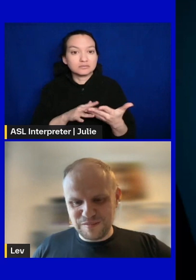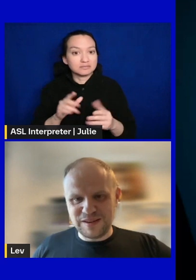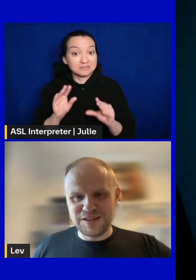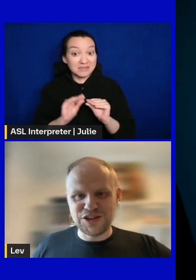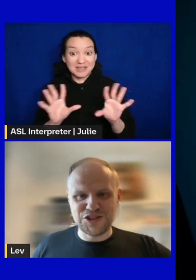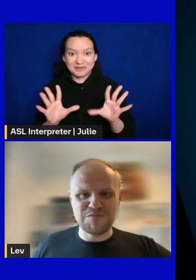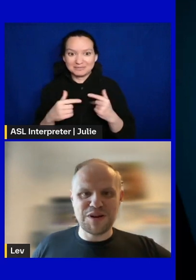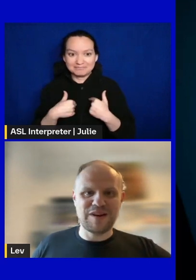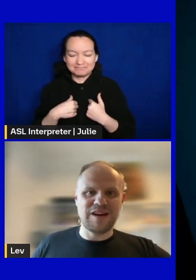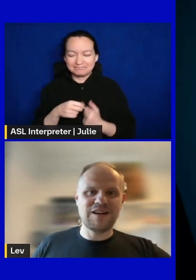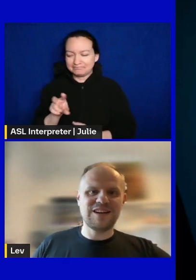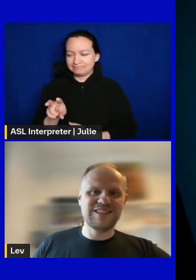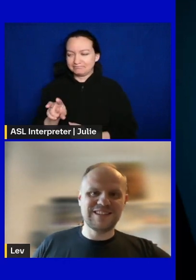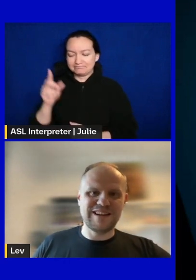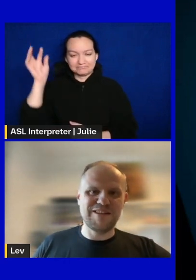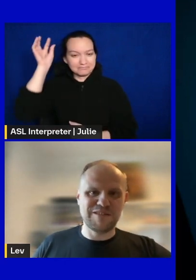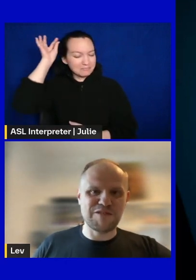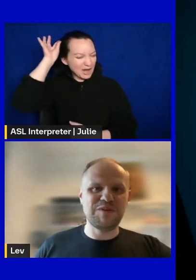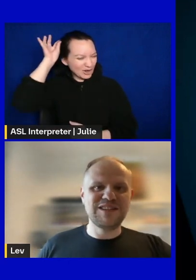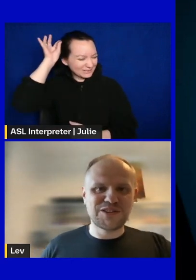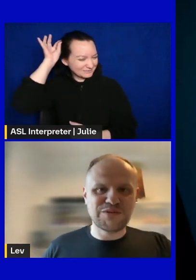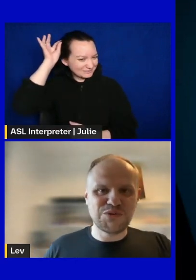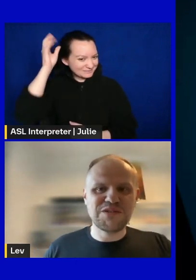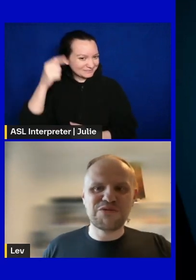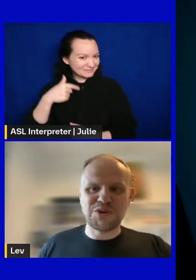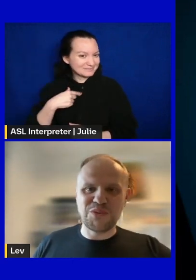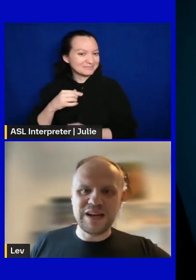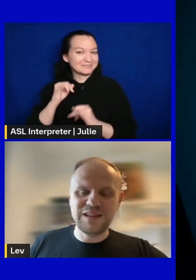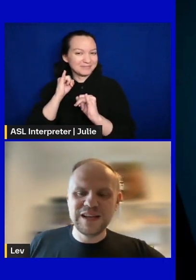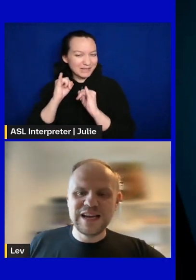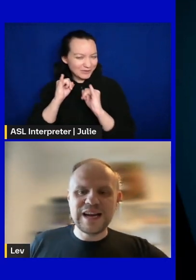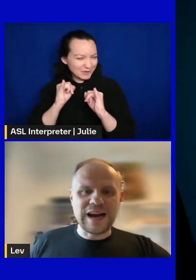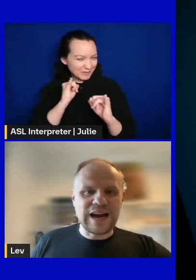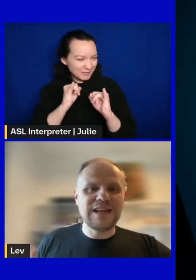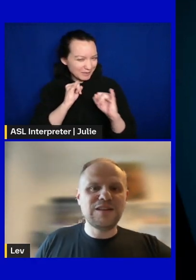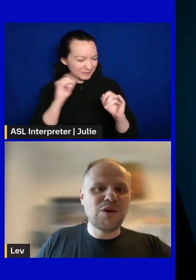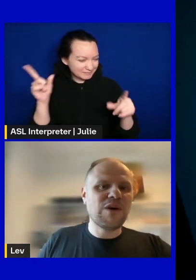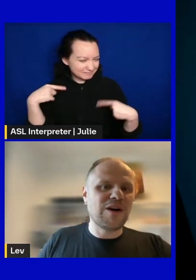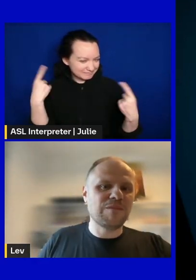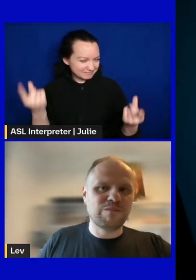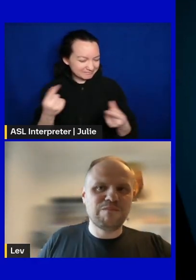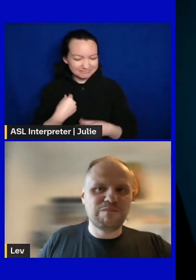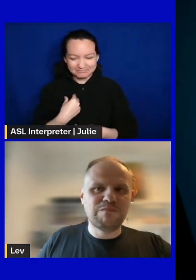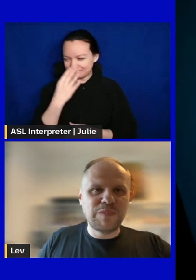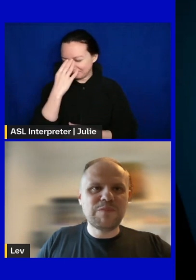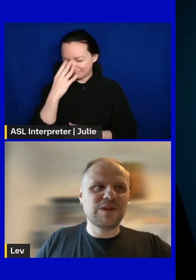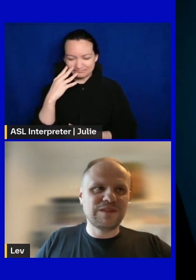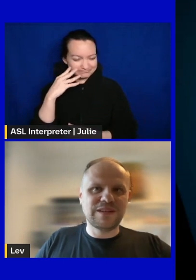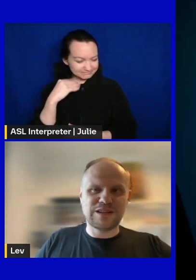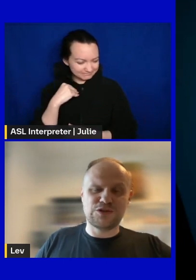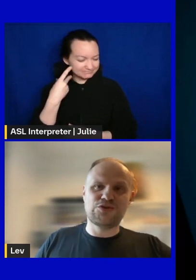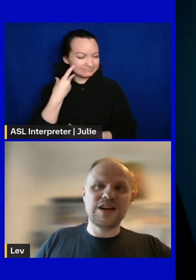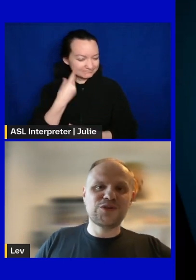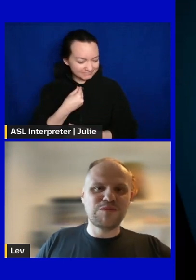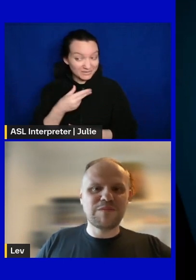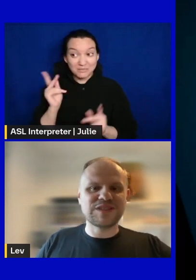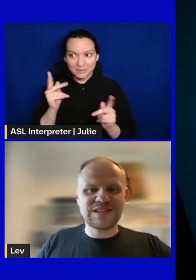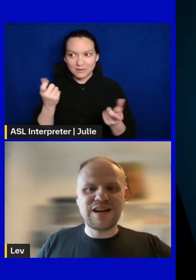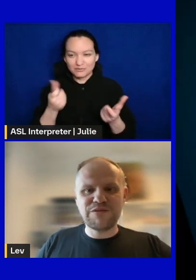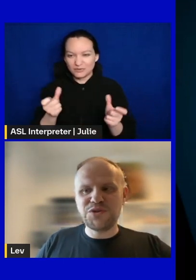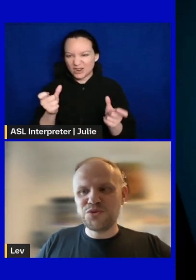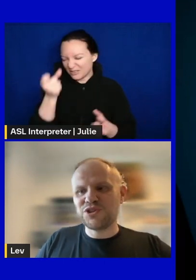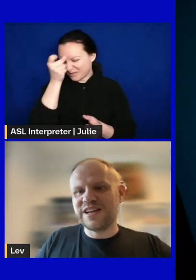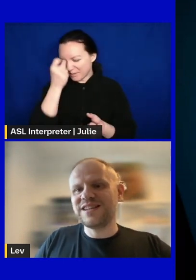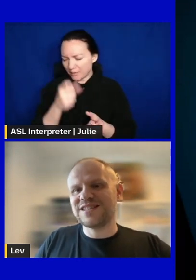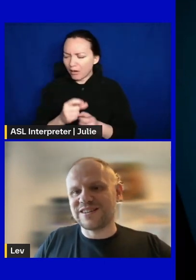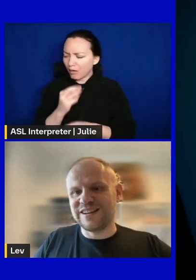see, judging by my haircut, I've been interviewing for a while. I know how people that are trying to remember